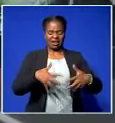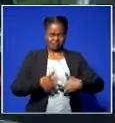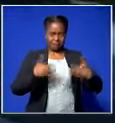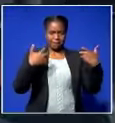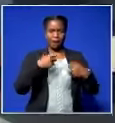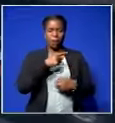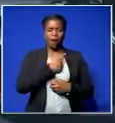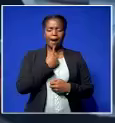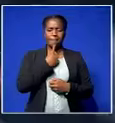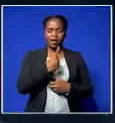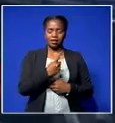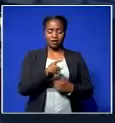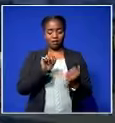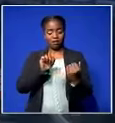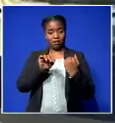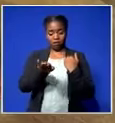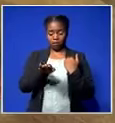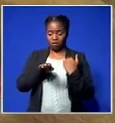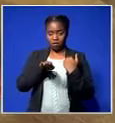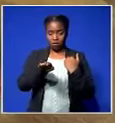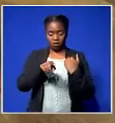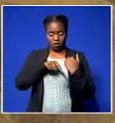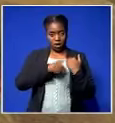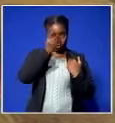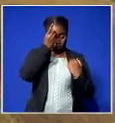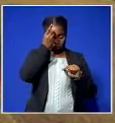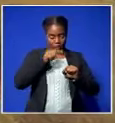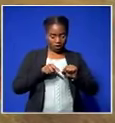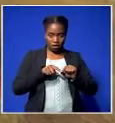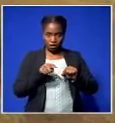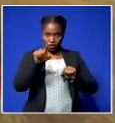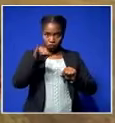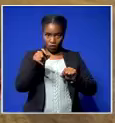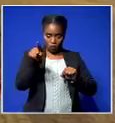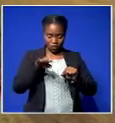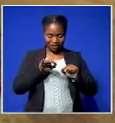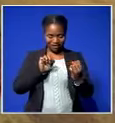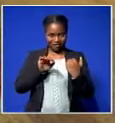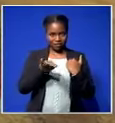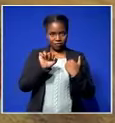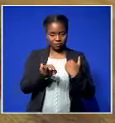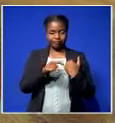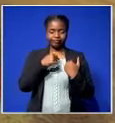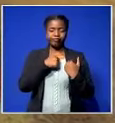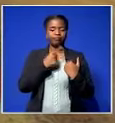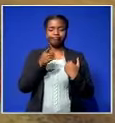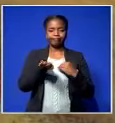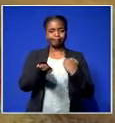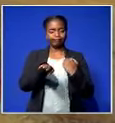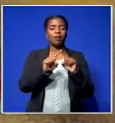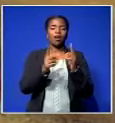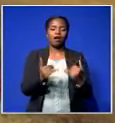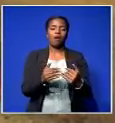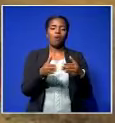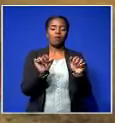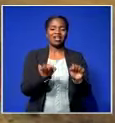parked their vehicles on both sides of the road linking Durban and Johannesburg. A case of public violence and one of obstructing traffic has been opened. More